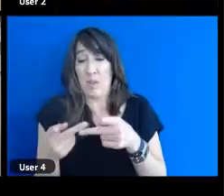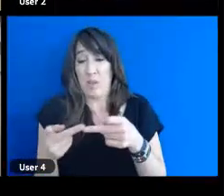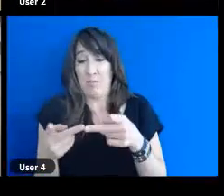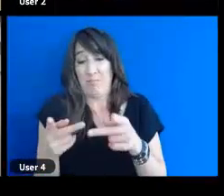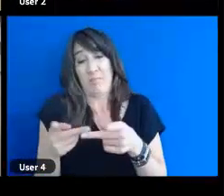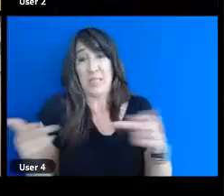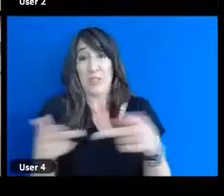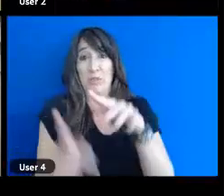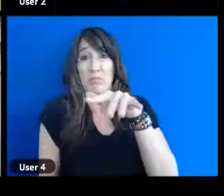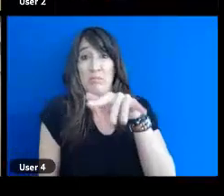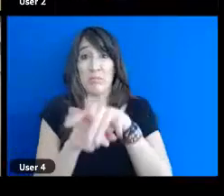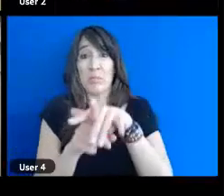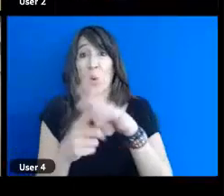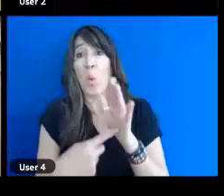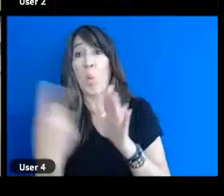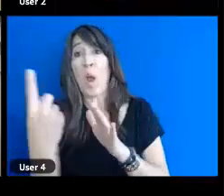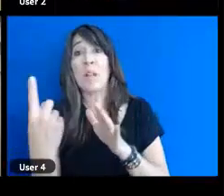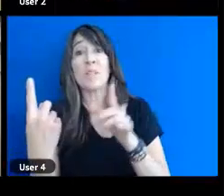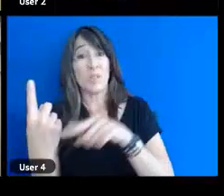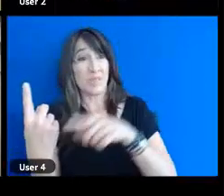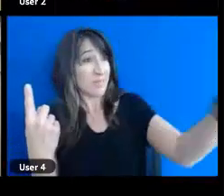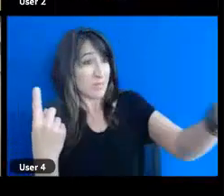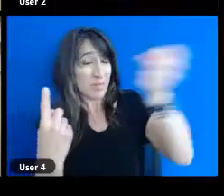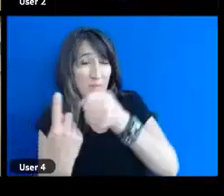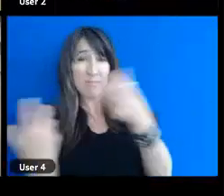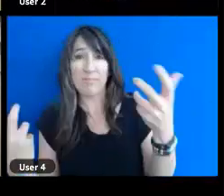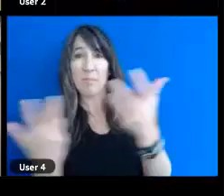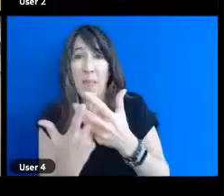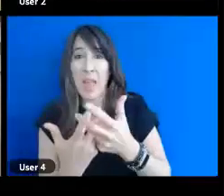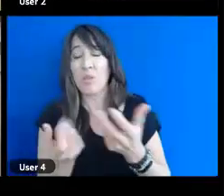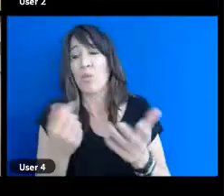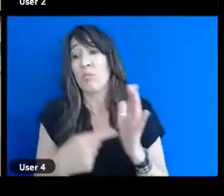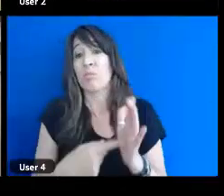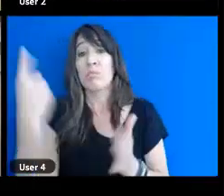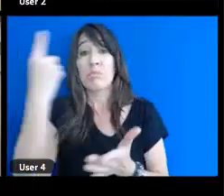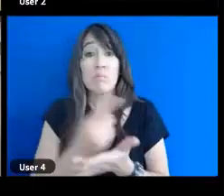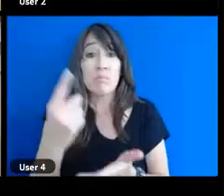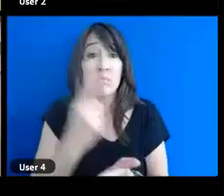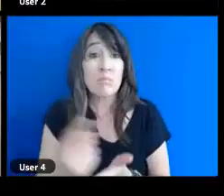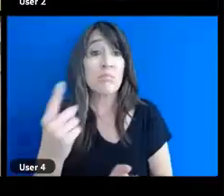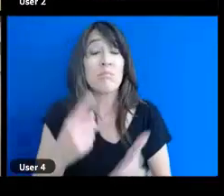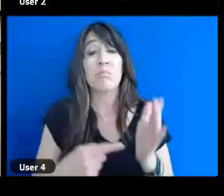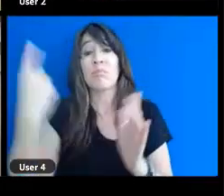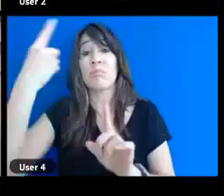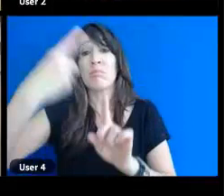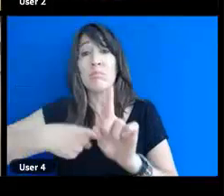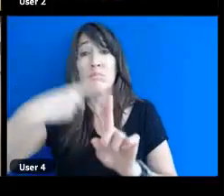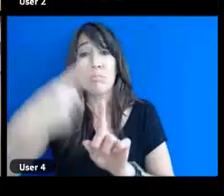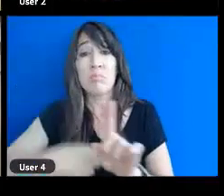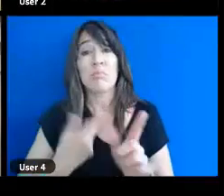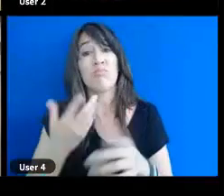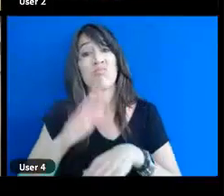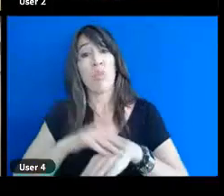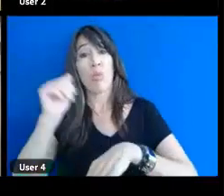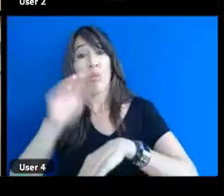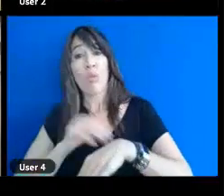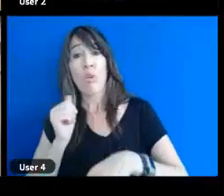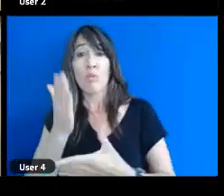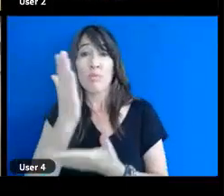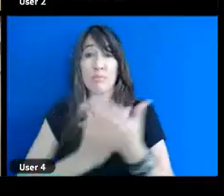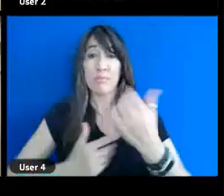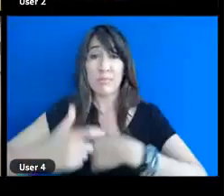Your business may even have temporary needs or one-off needs that, for for someone to do certain tasks, either